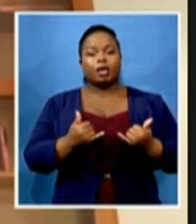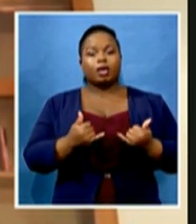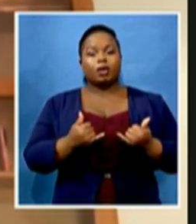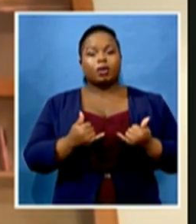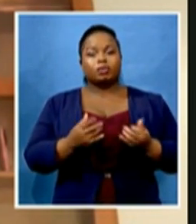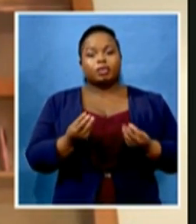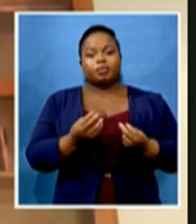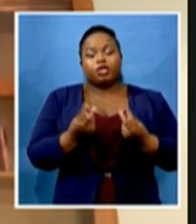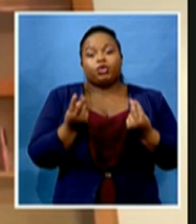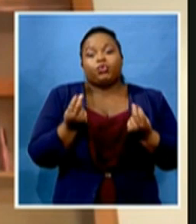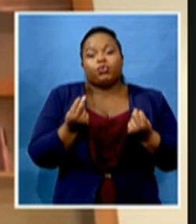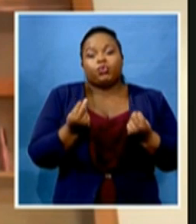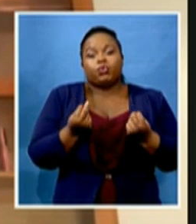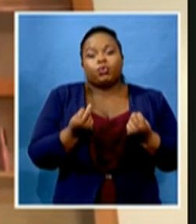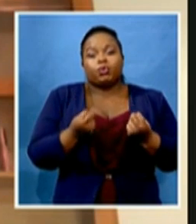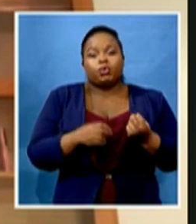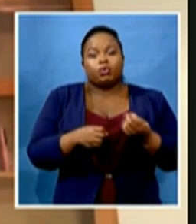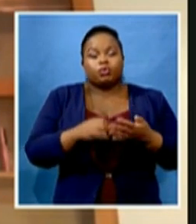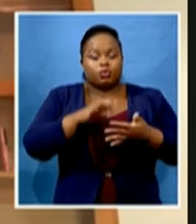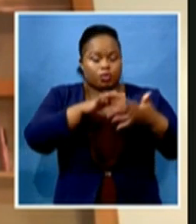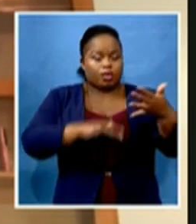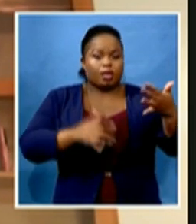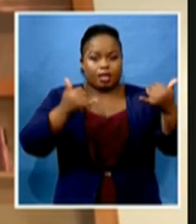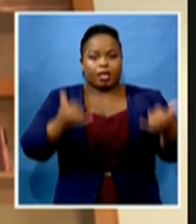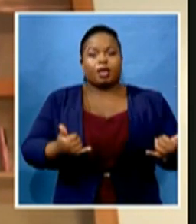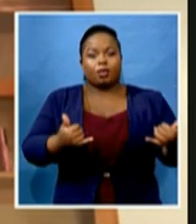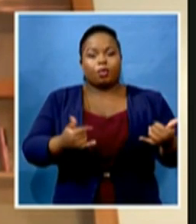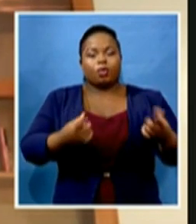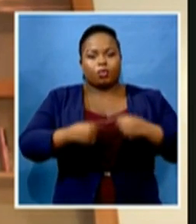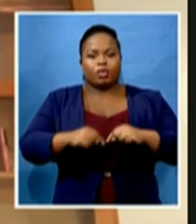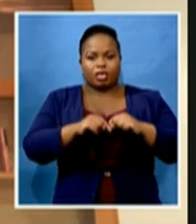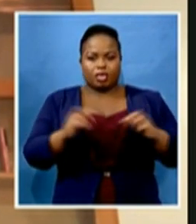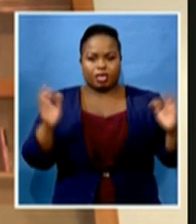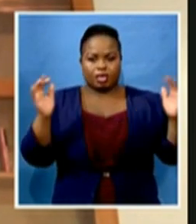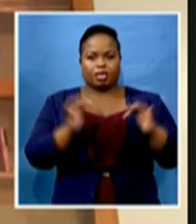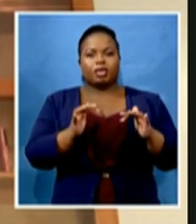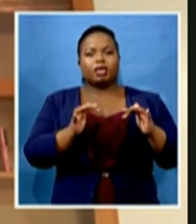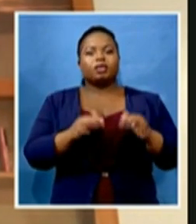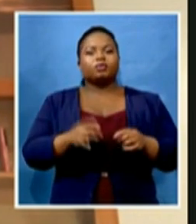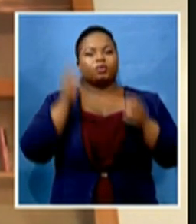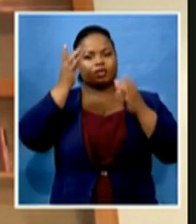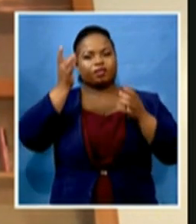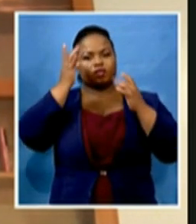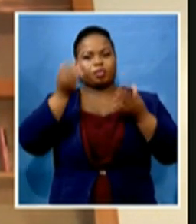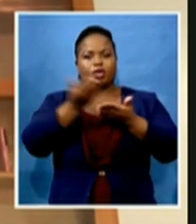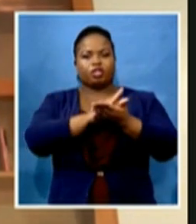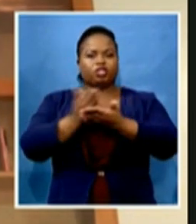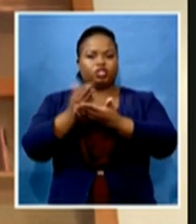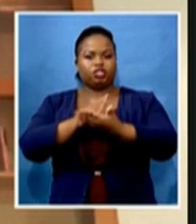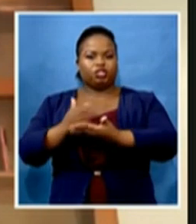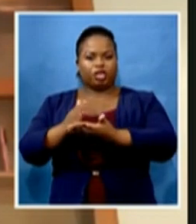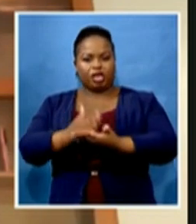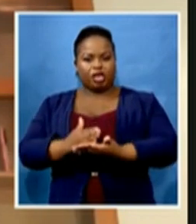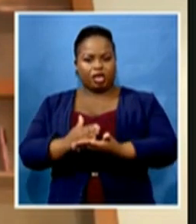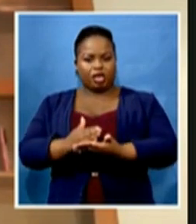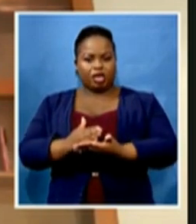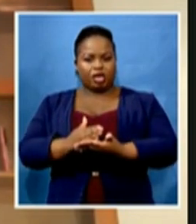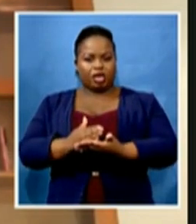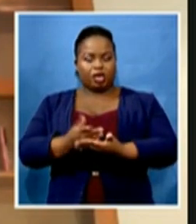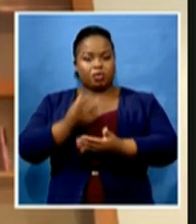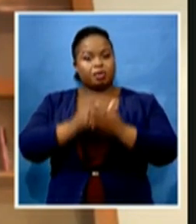sharing session. This is arisen out of a